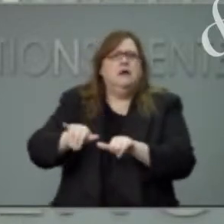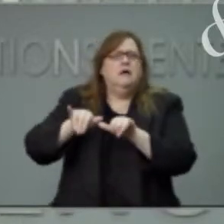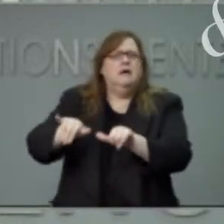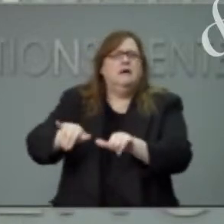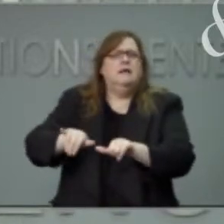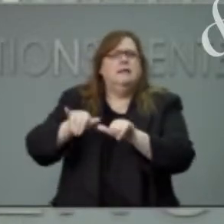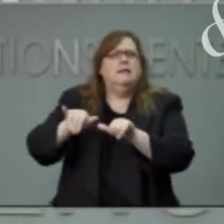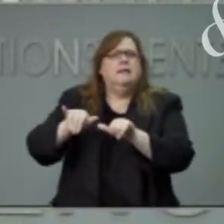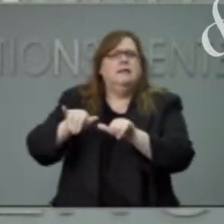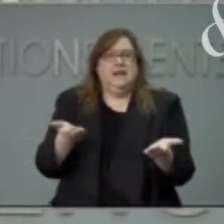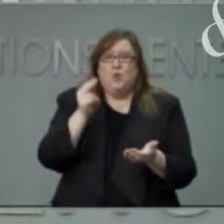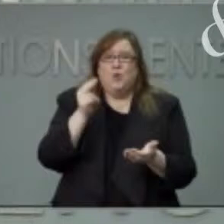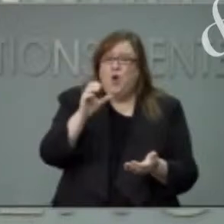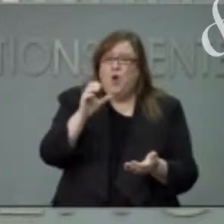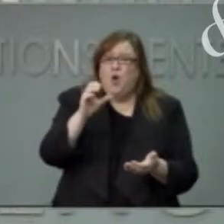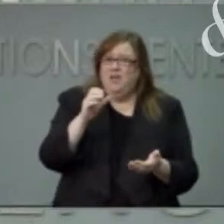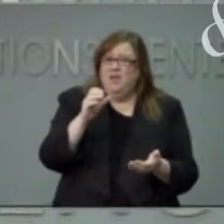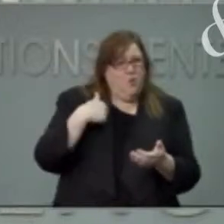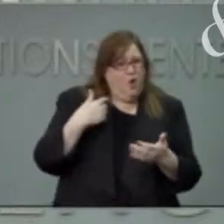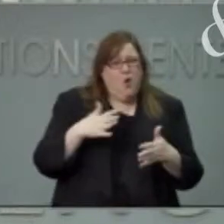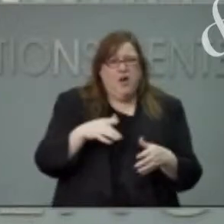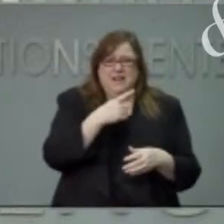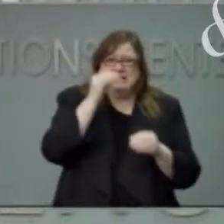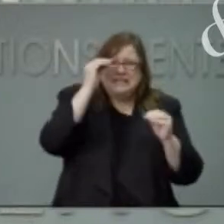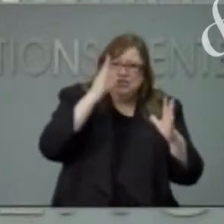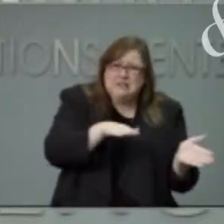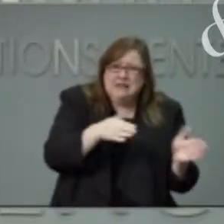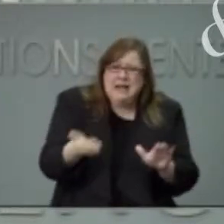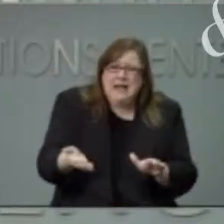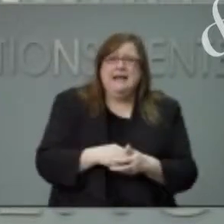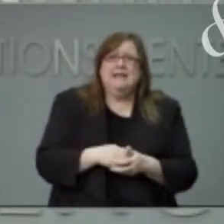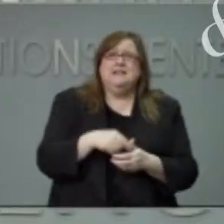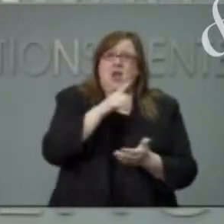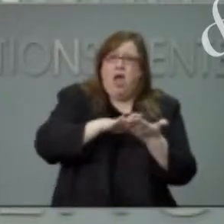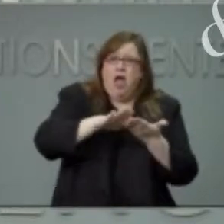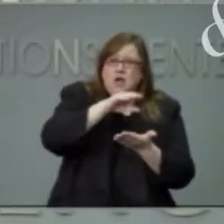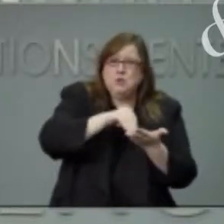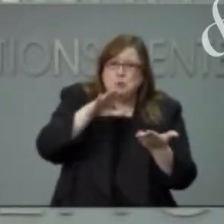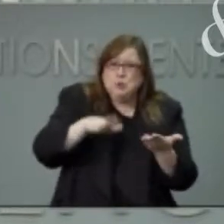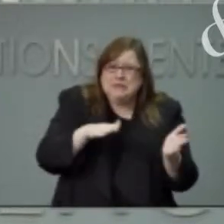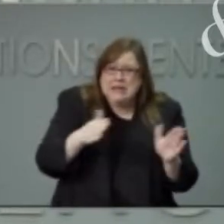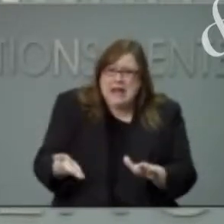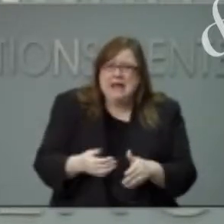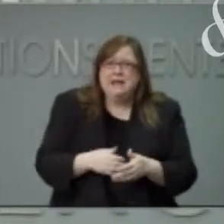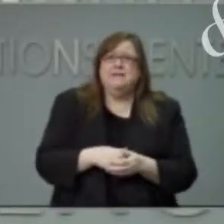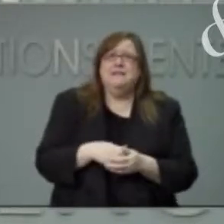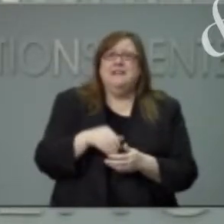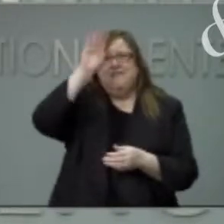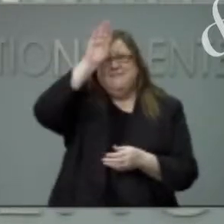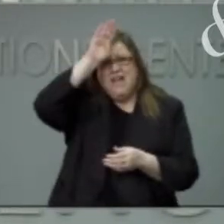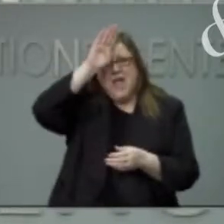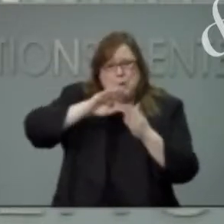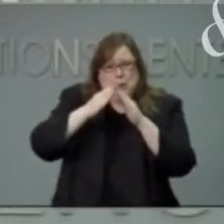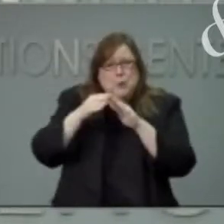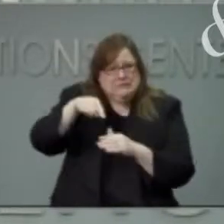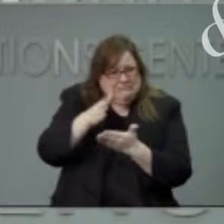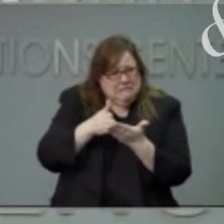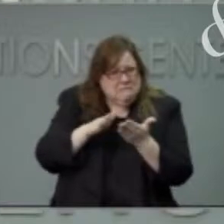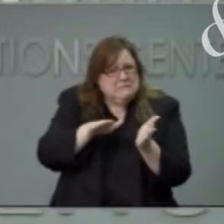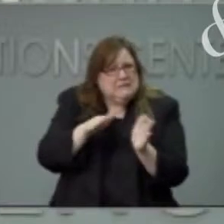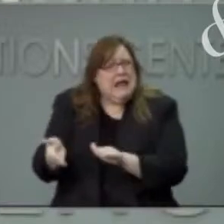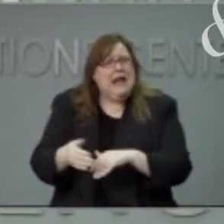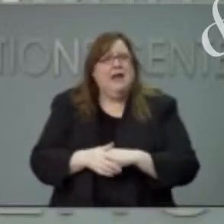and many others to this cruel disease. Our methodical approach to easing restrictions will